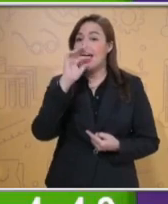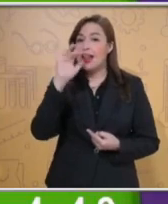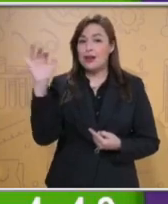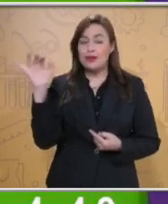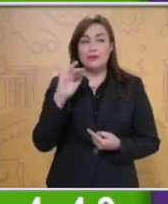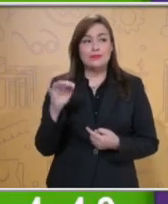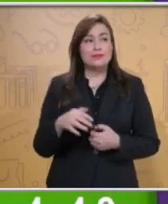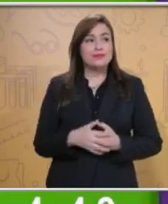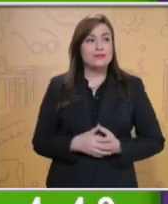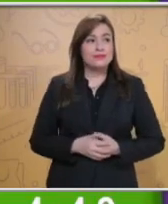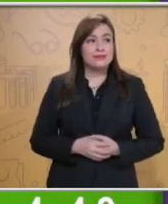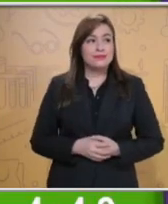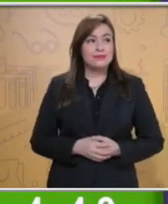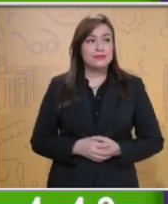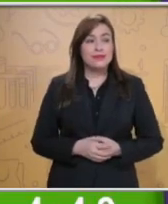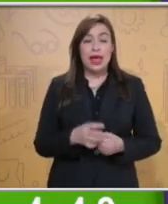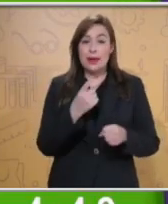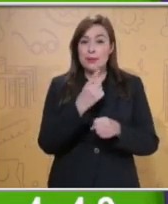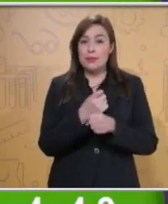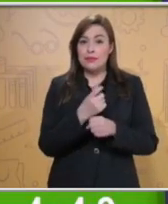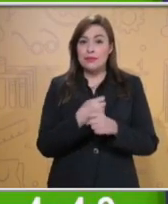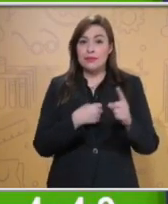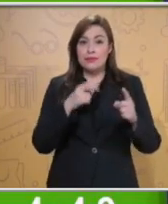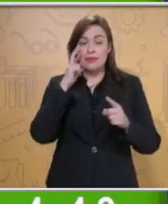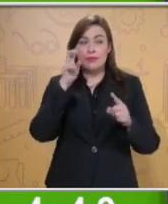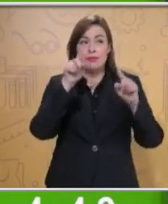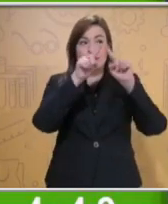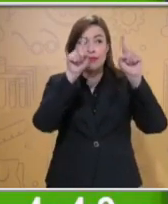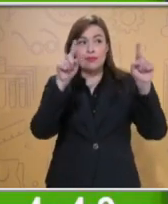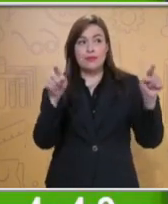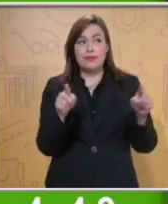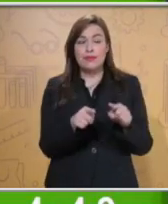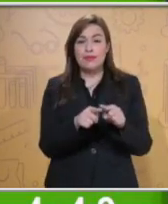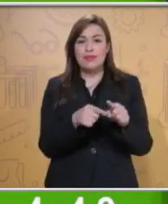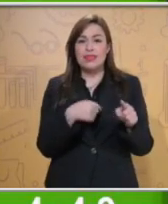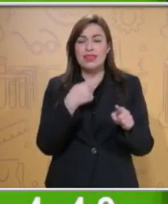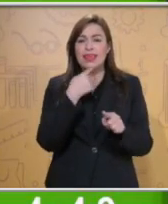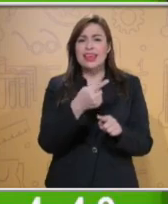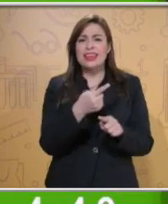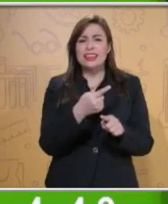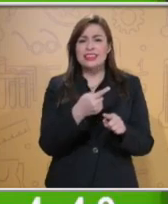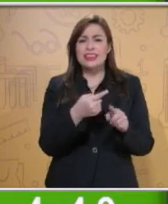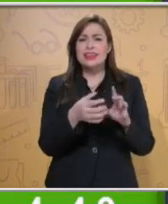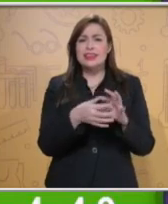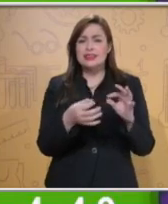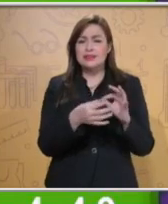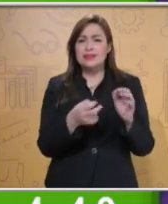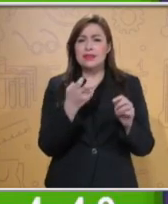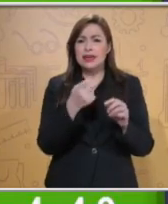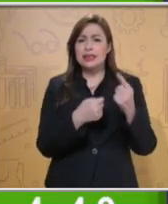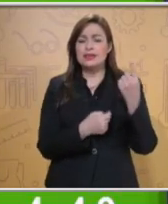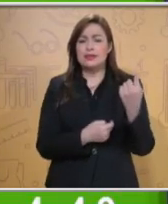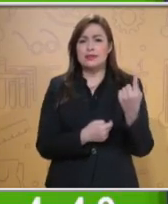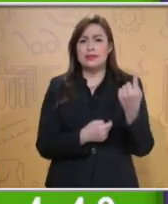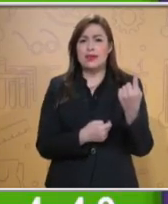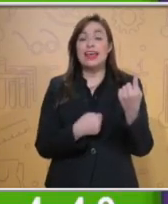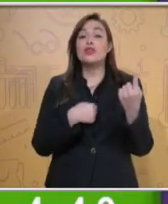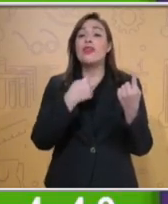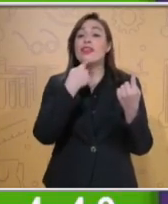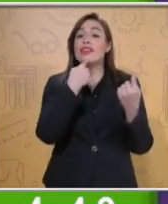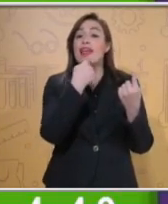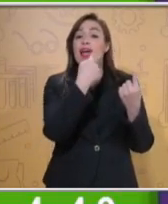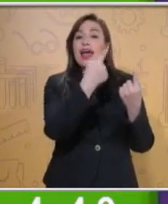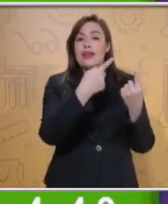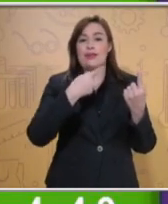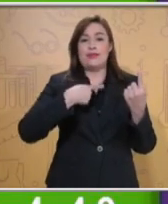first one, we have the stem closed. So that indicates that is for a dialogue.